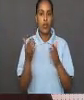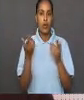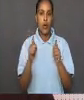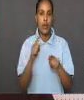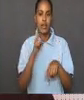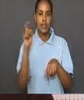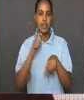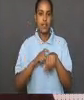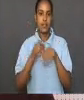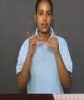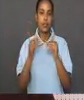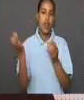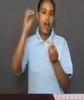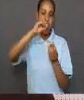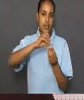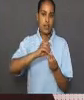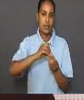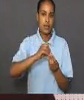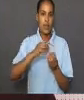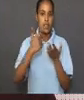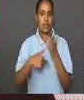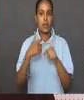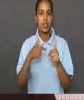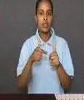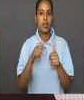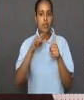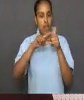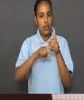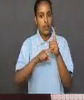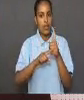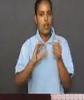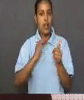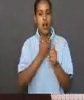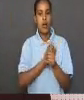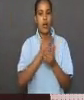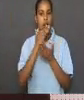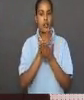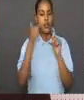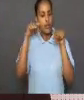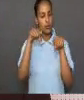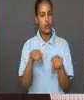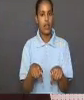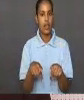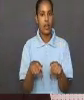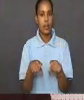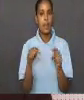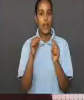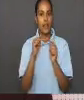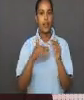solvent when a certain solute is added. This brings us to the end of our lesson for